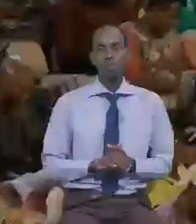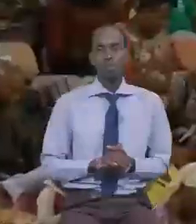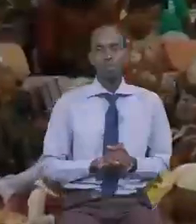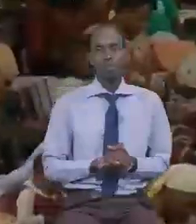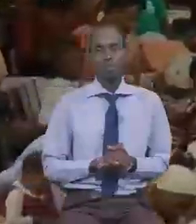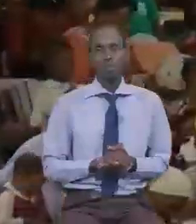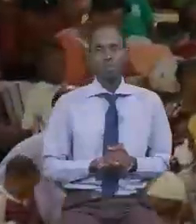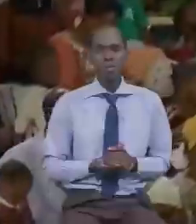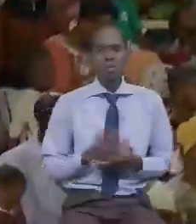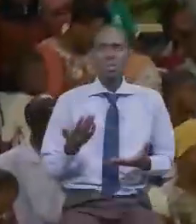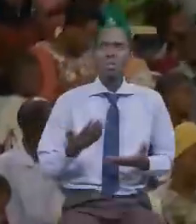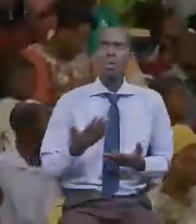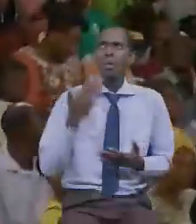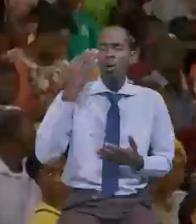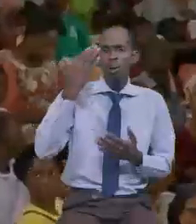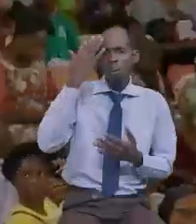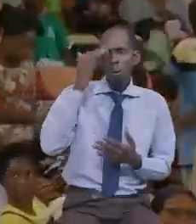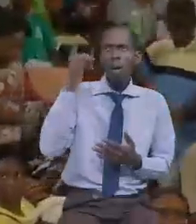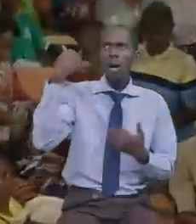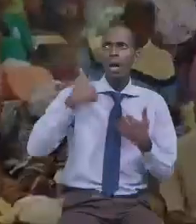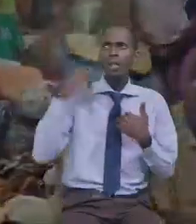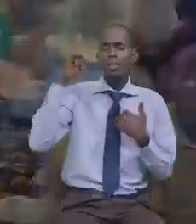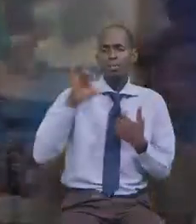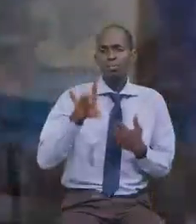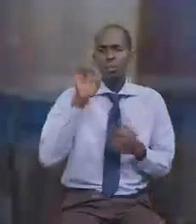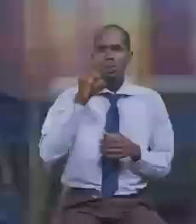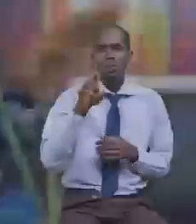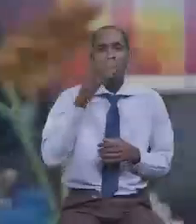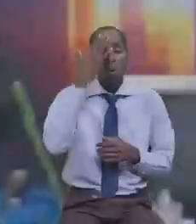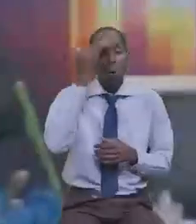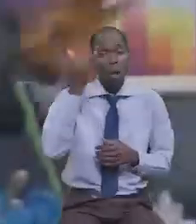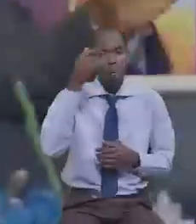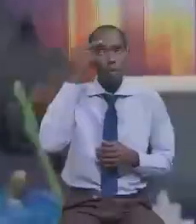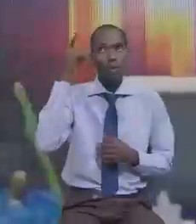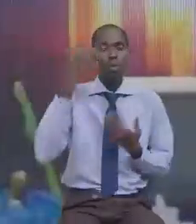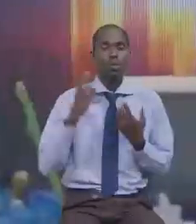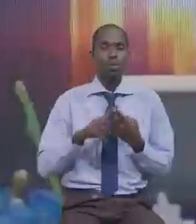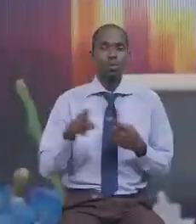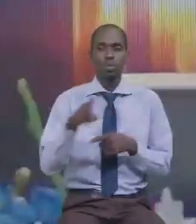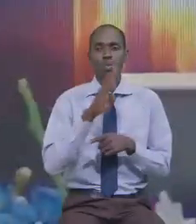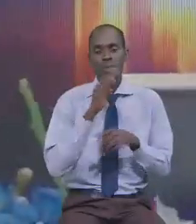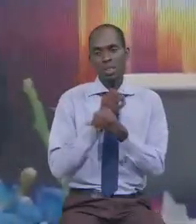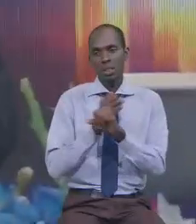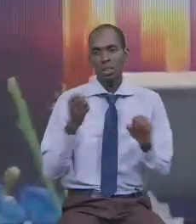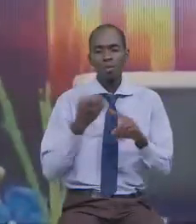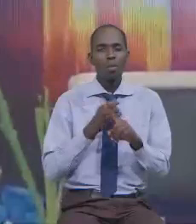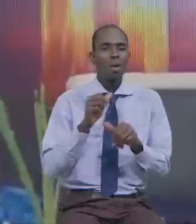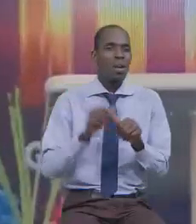has he located you? He wants you to be saved from every form of